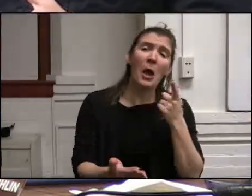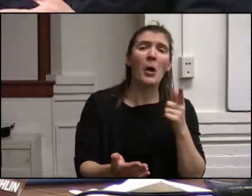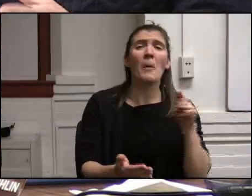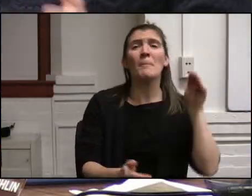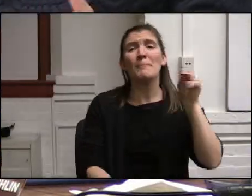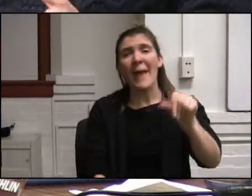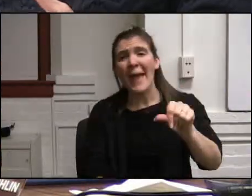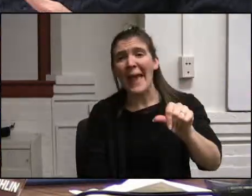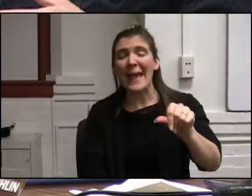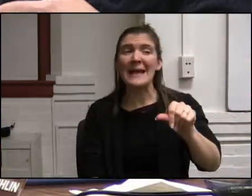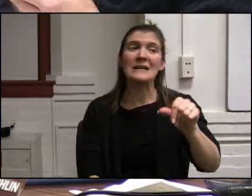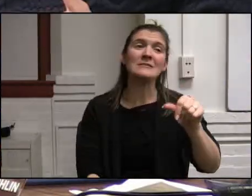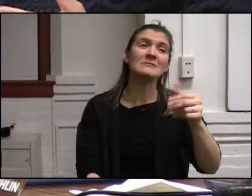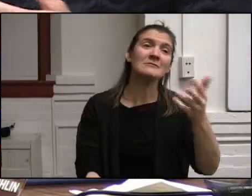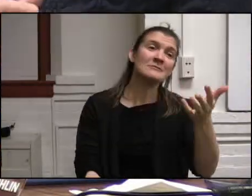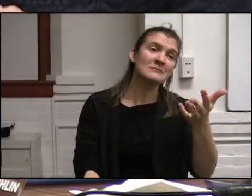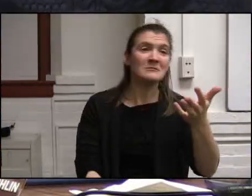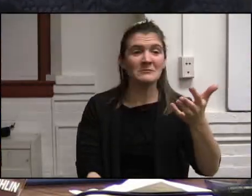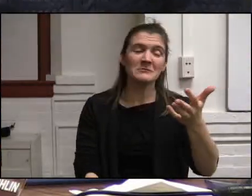a rate that would supply